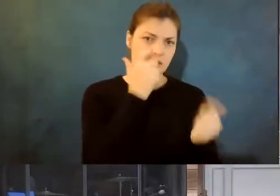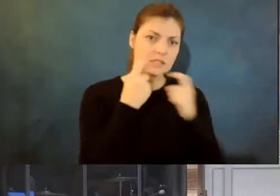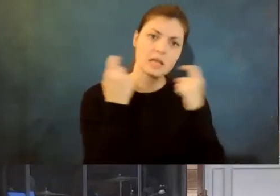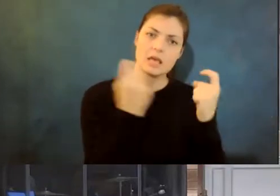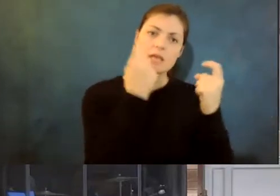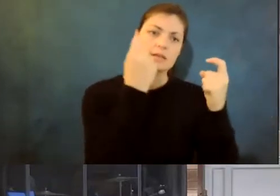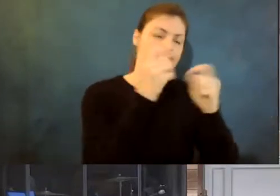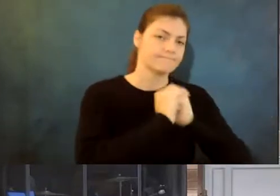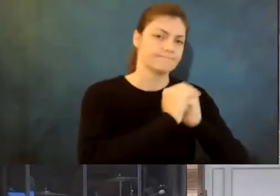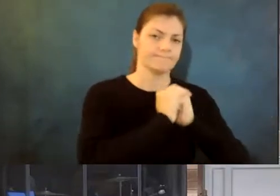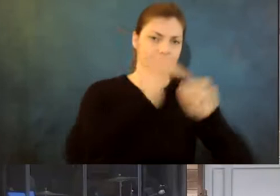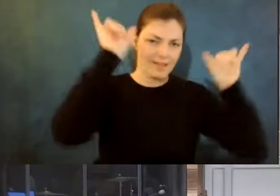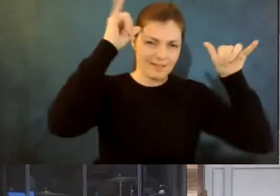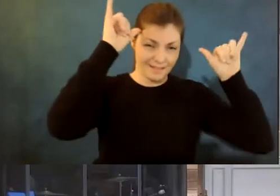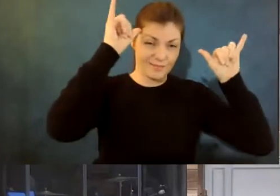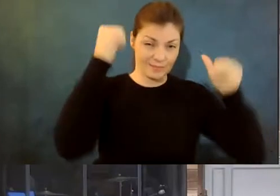golden calf.